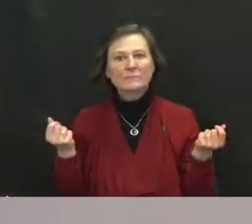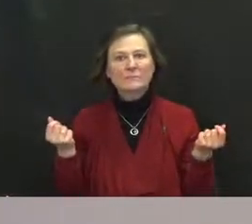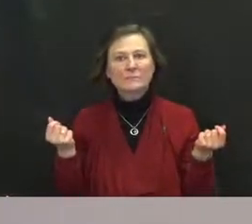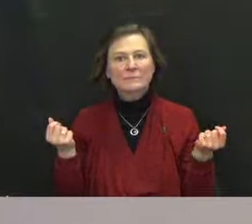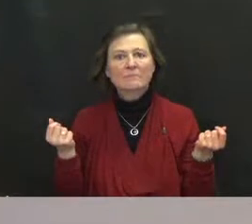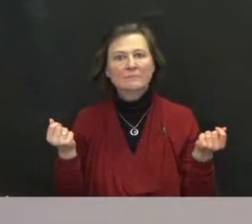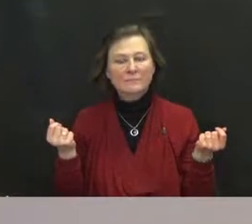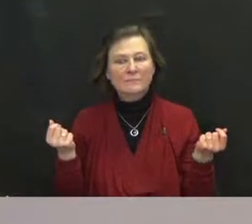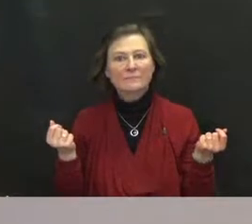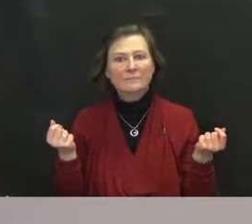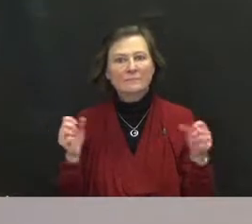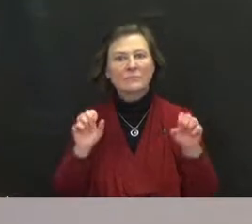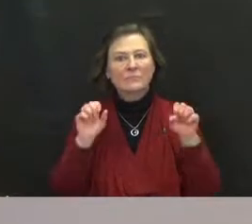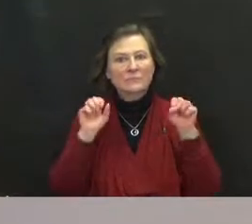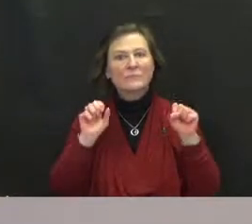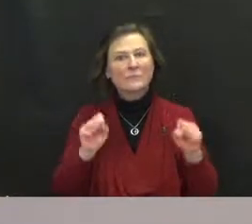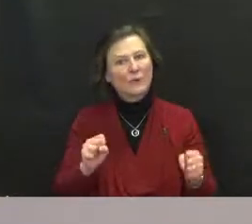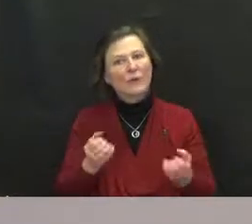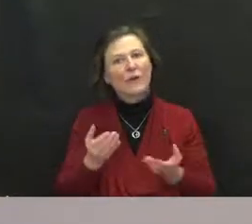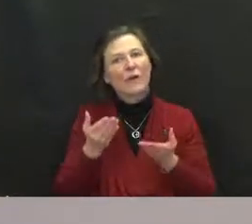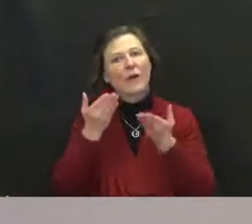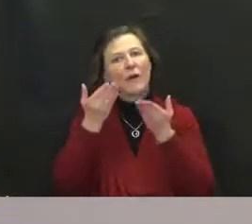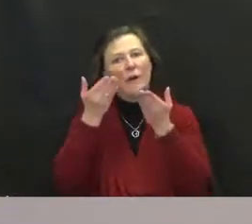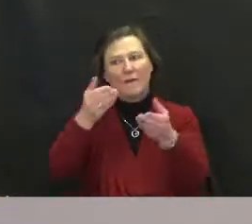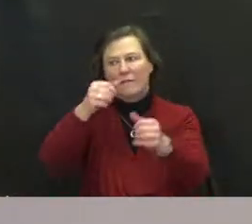We can offer one another our compassion,